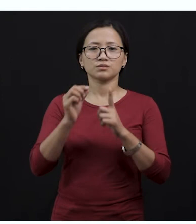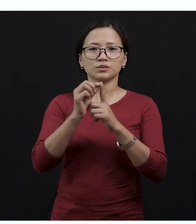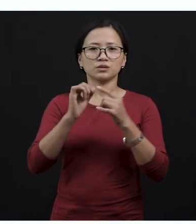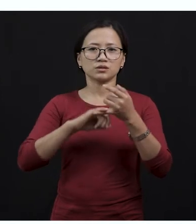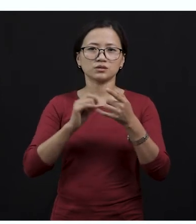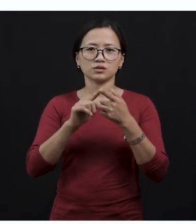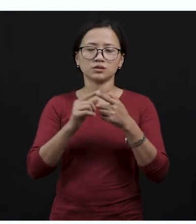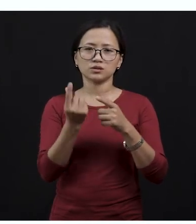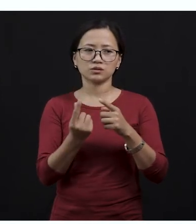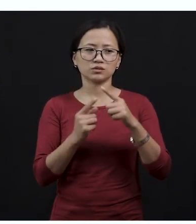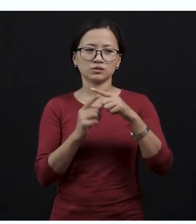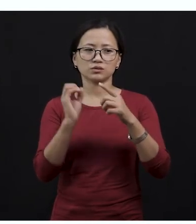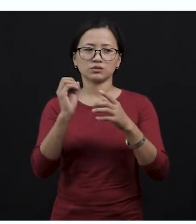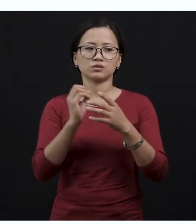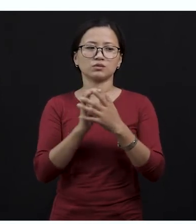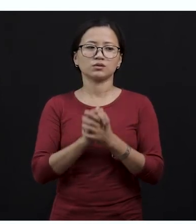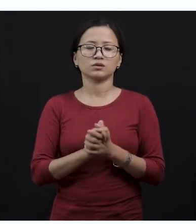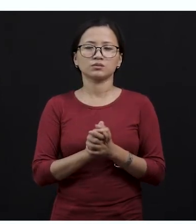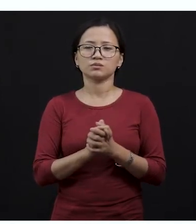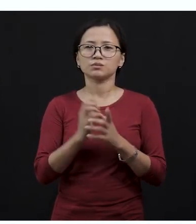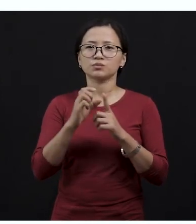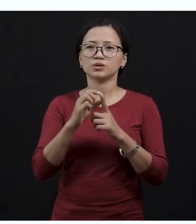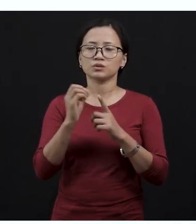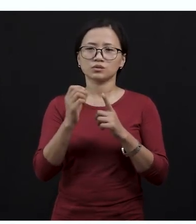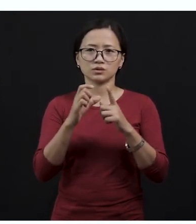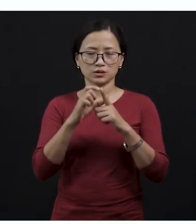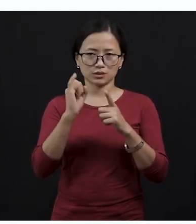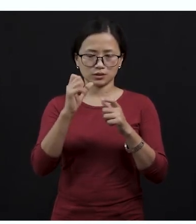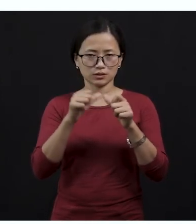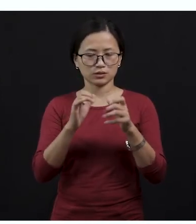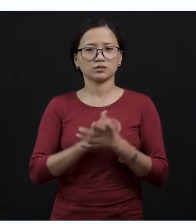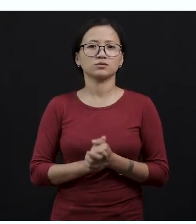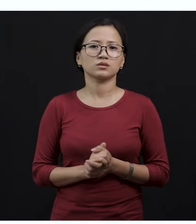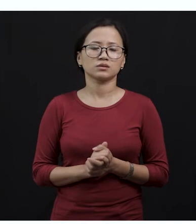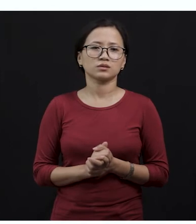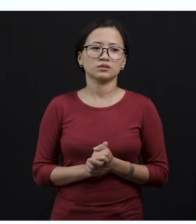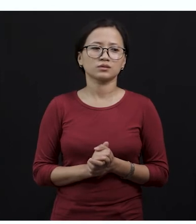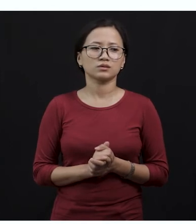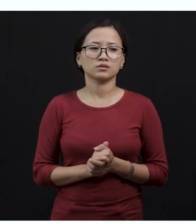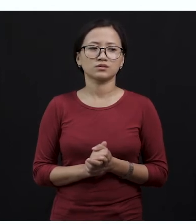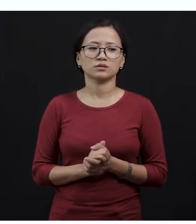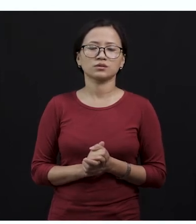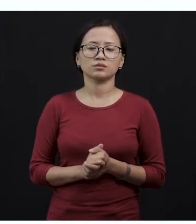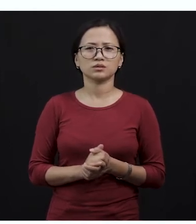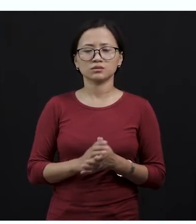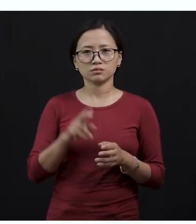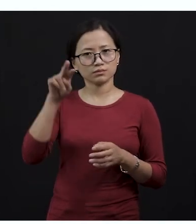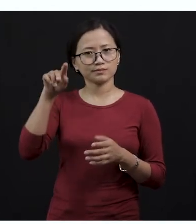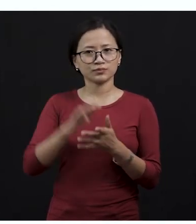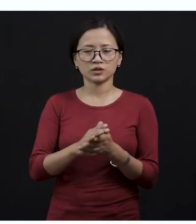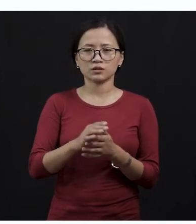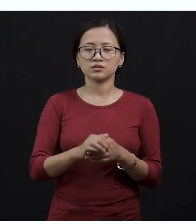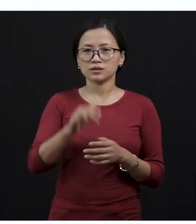pseudo, P-S-E-U-D-O, pseudopodia. Pseudo means false, podia means feet, false feet. Okay,